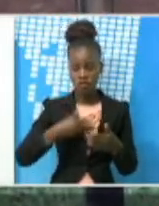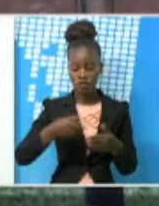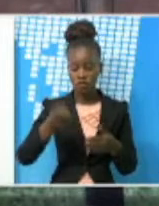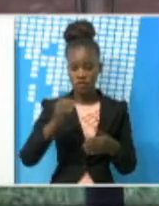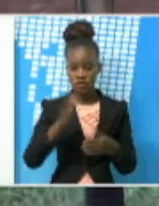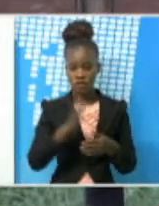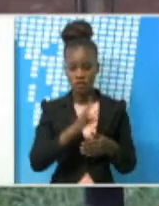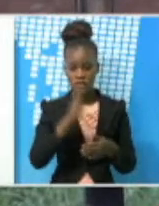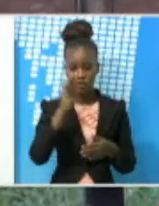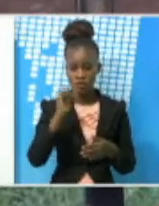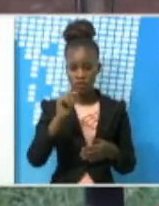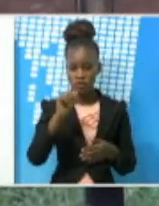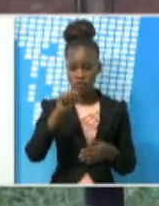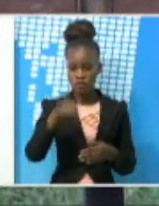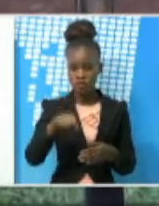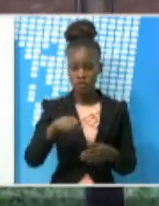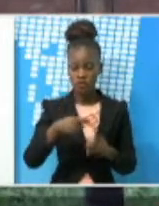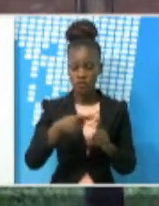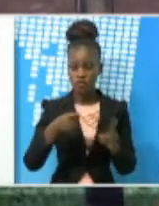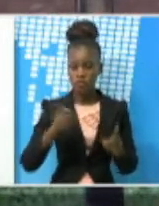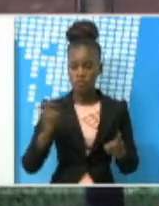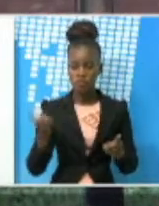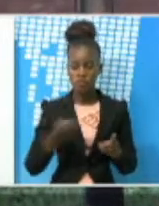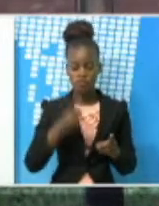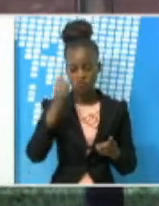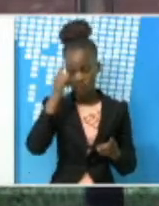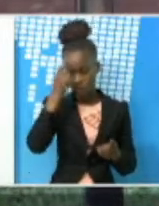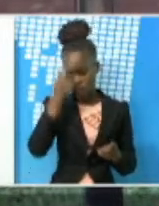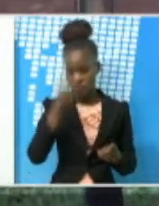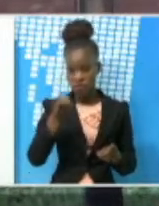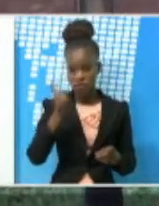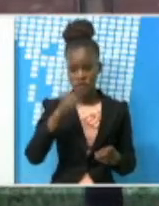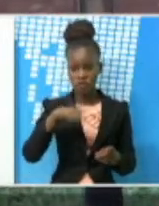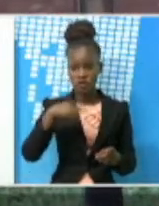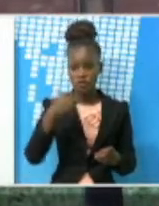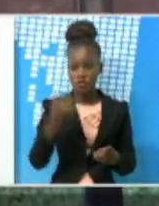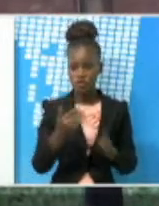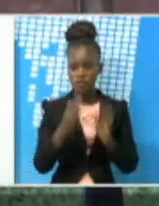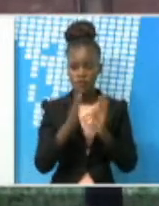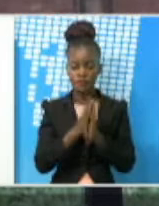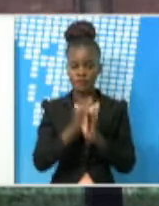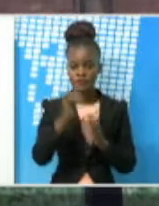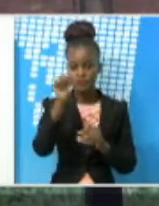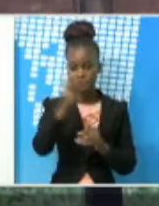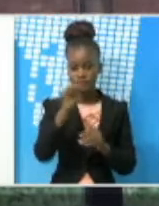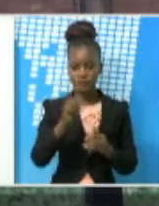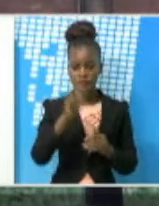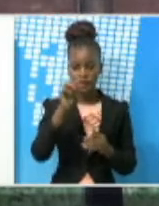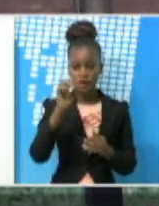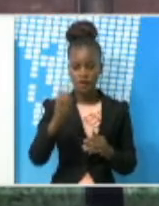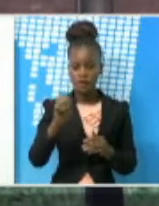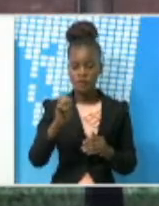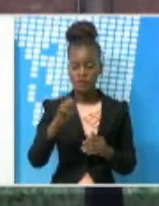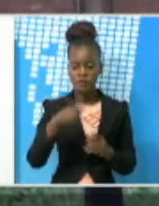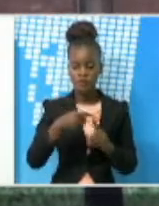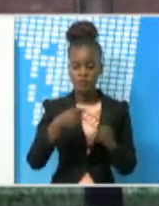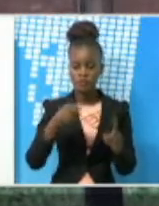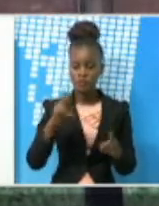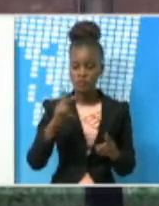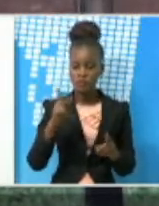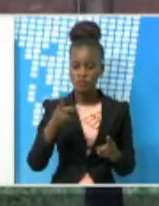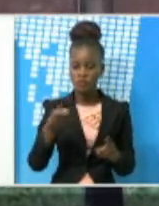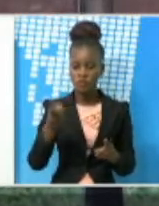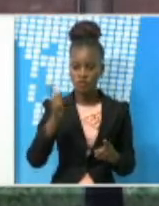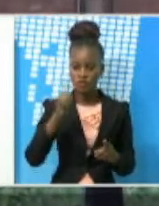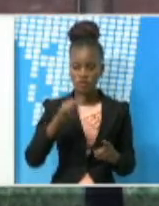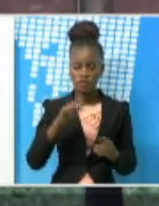whereby we come from our government, we got letter from our SME from the Kenya, and then we come